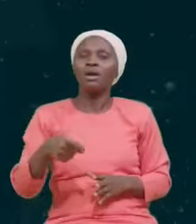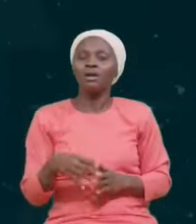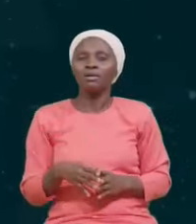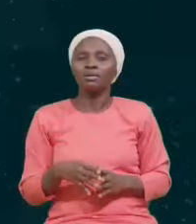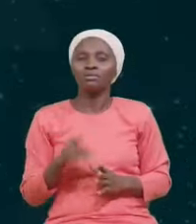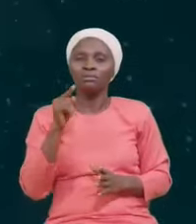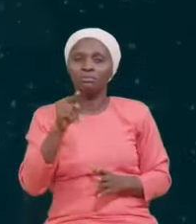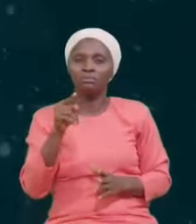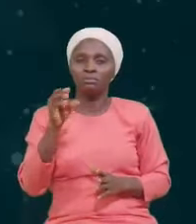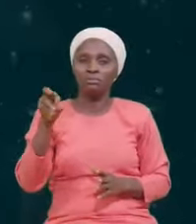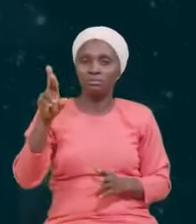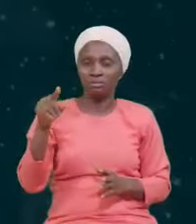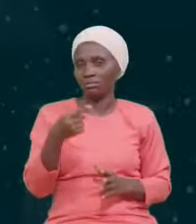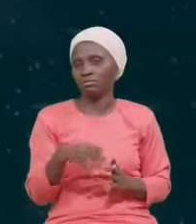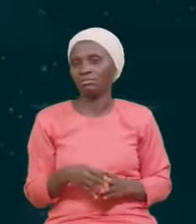gckhq.org/connect.